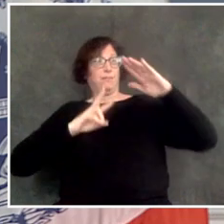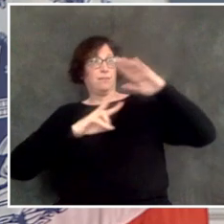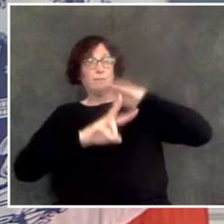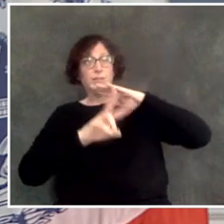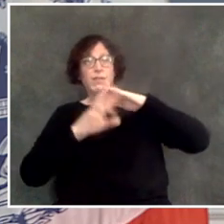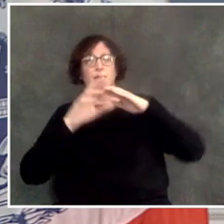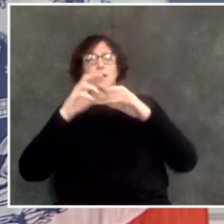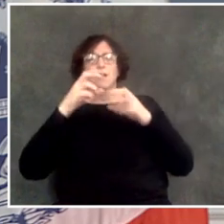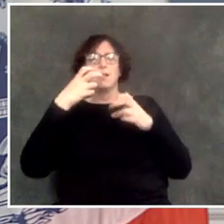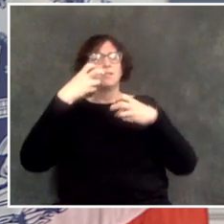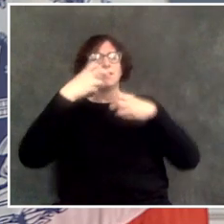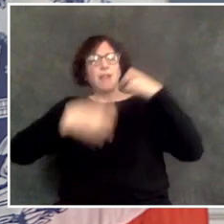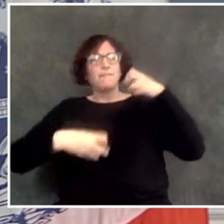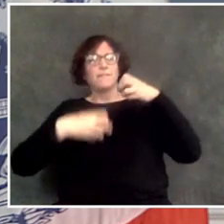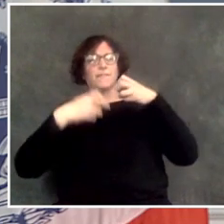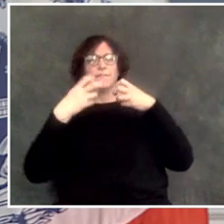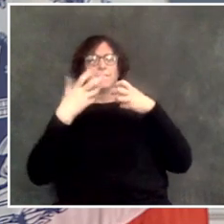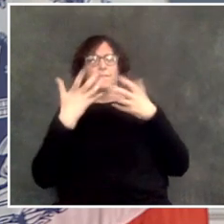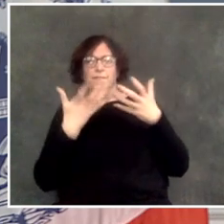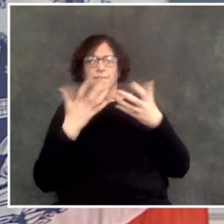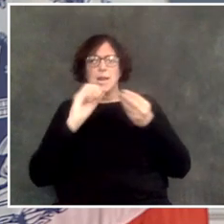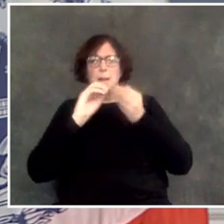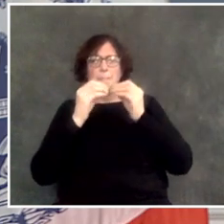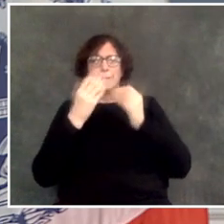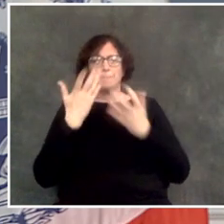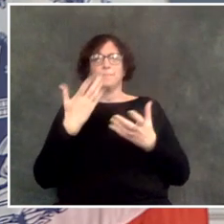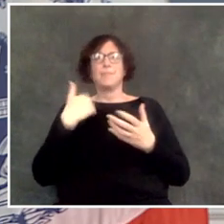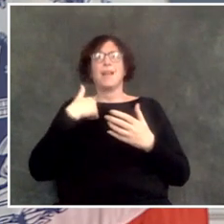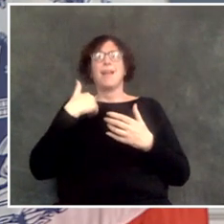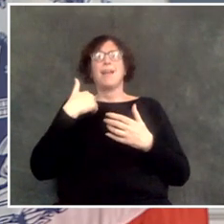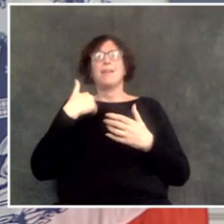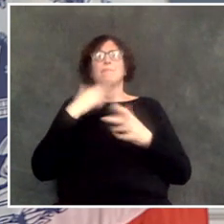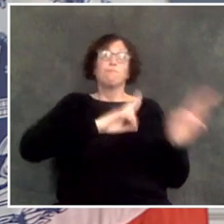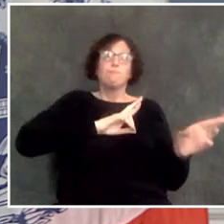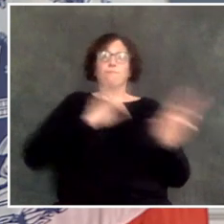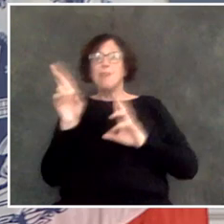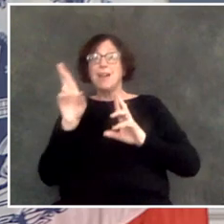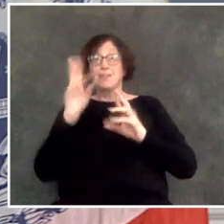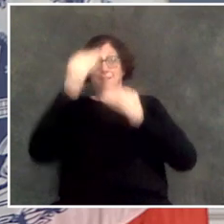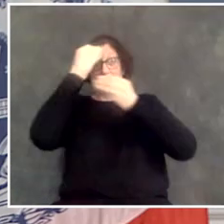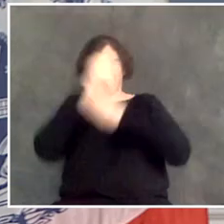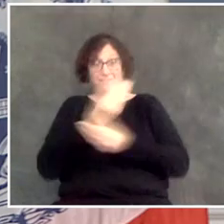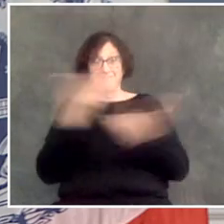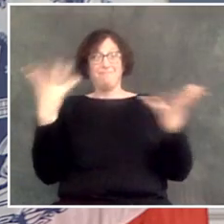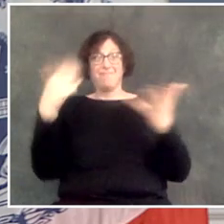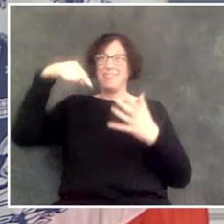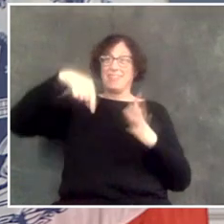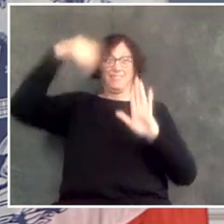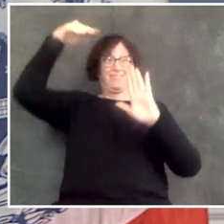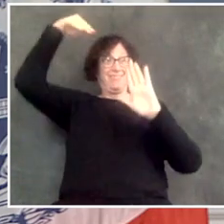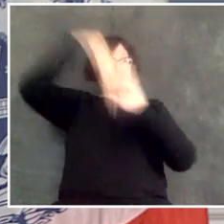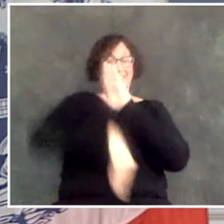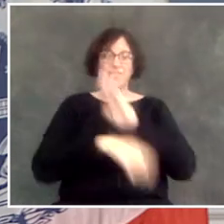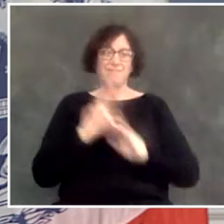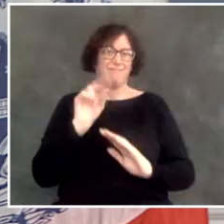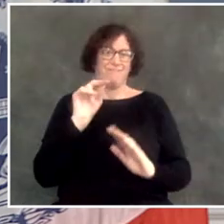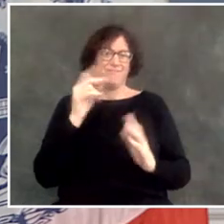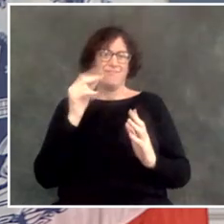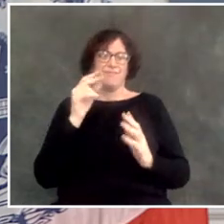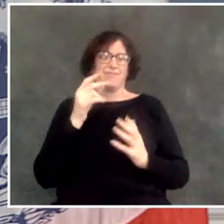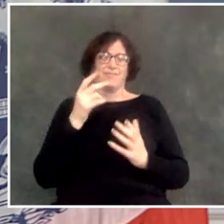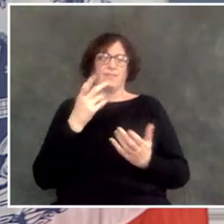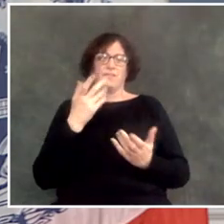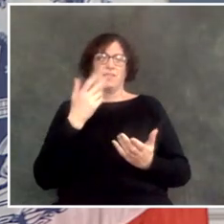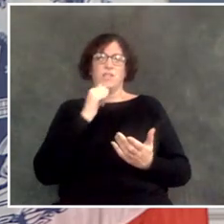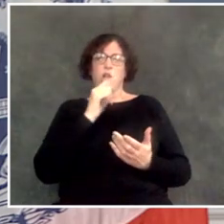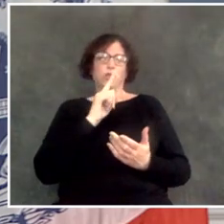to pronounce the direction that this is going in because it's still early. And we are preparing absolutely for worst case scenarios.